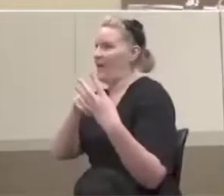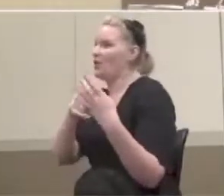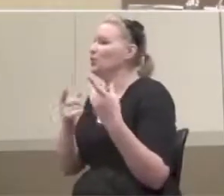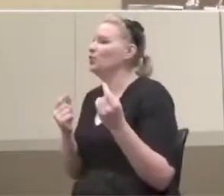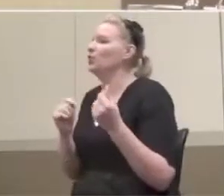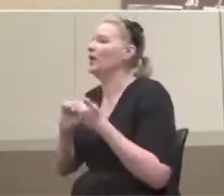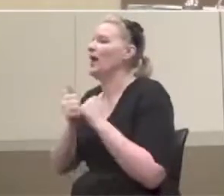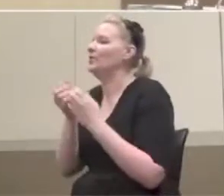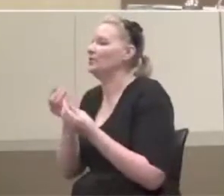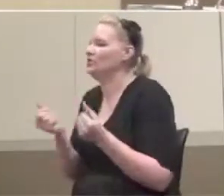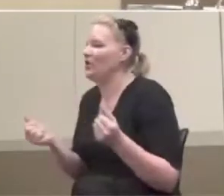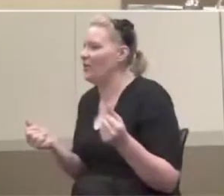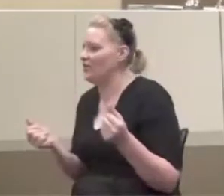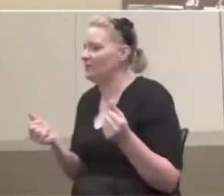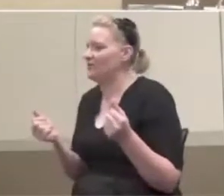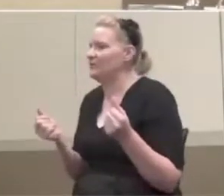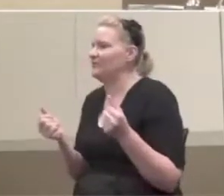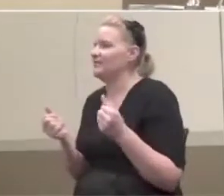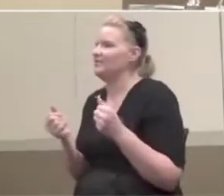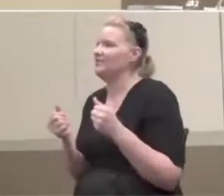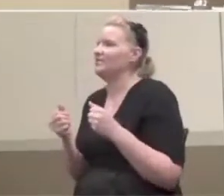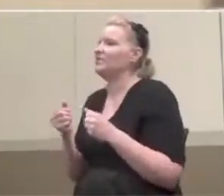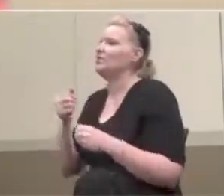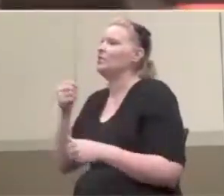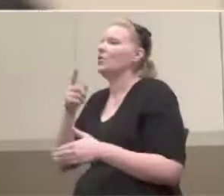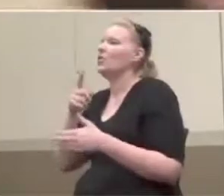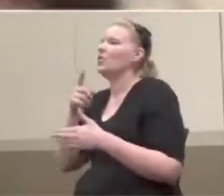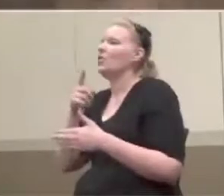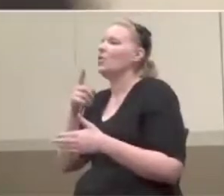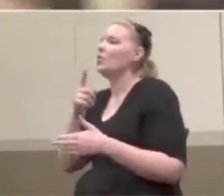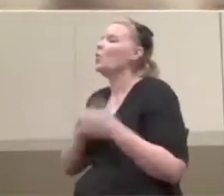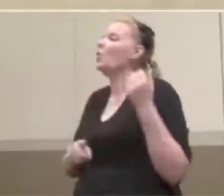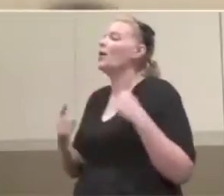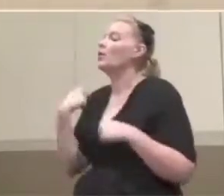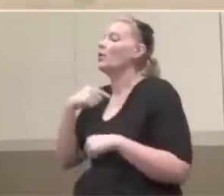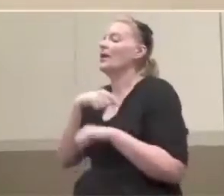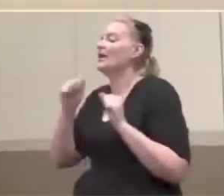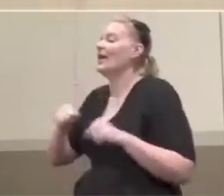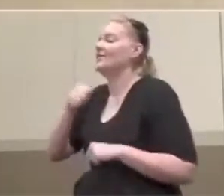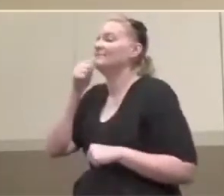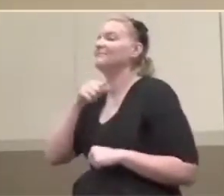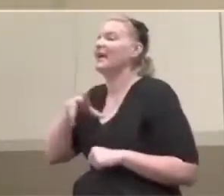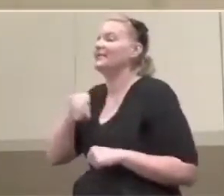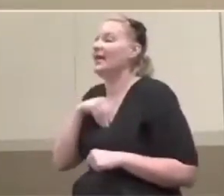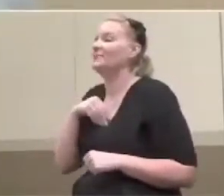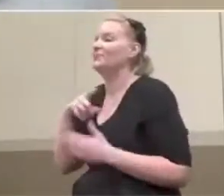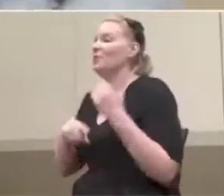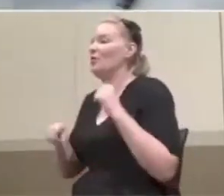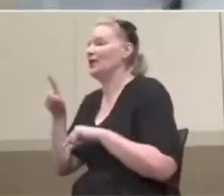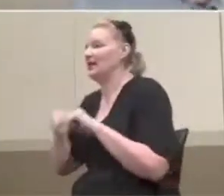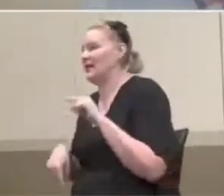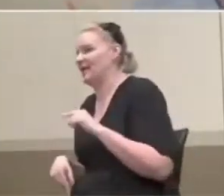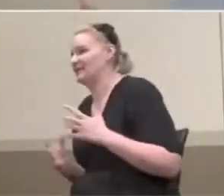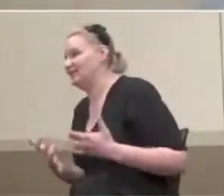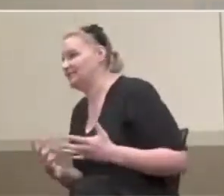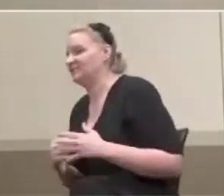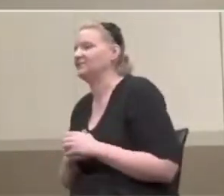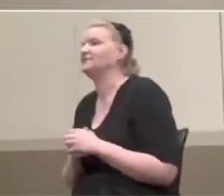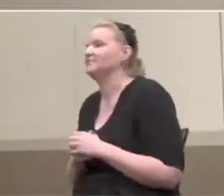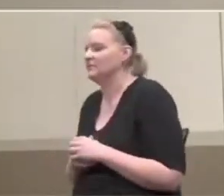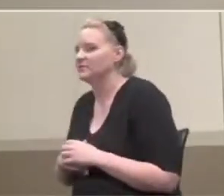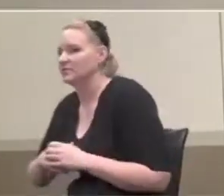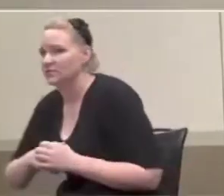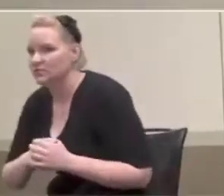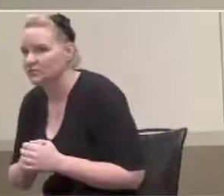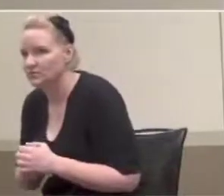would be an appropriate thing for him to say? So when you're dealing with thank you very much. When you're dealing with a medical